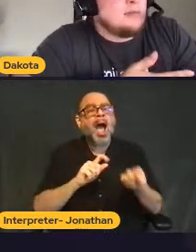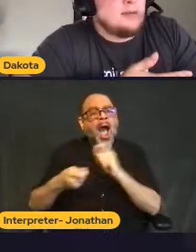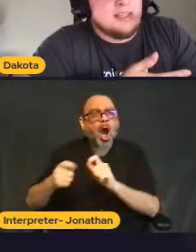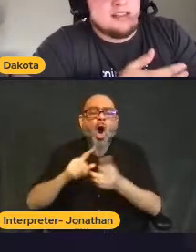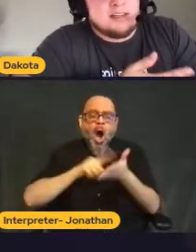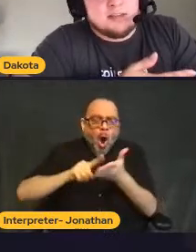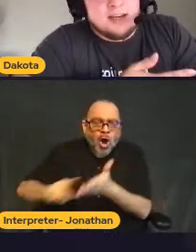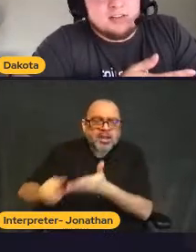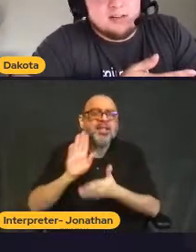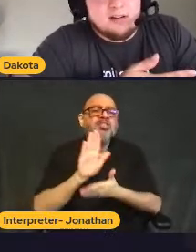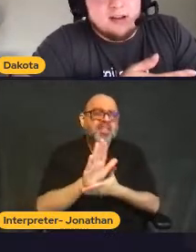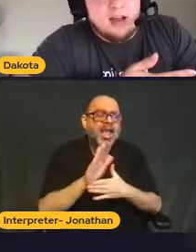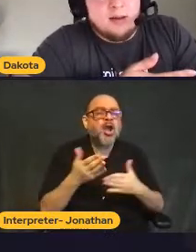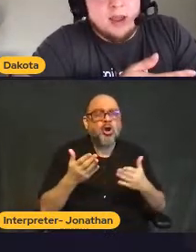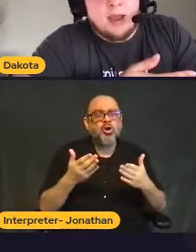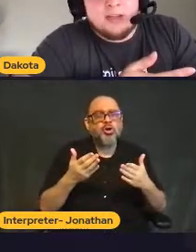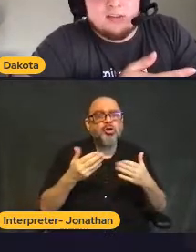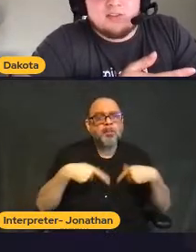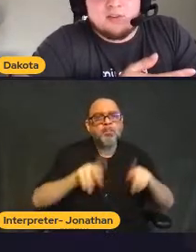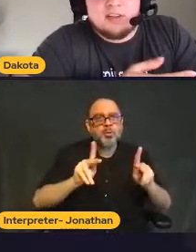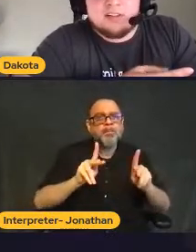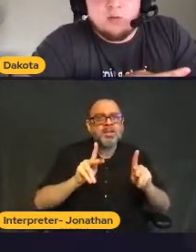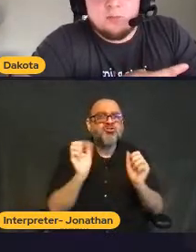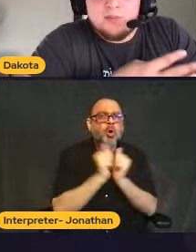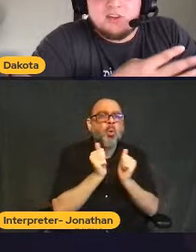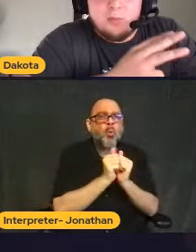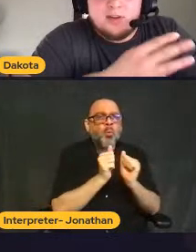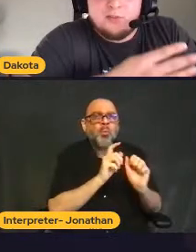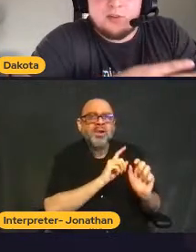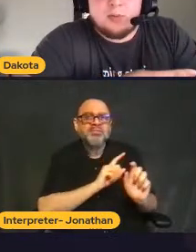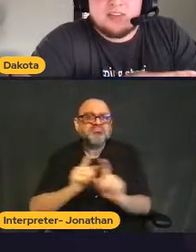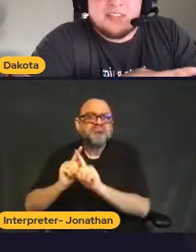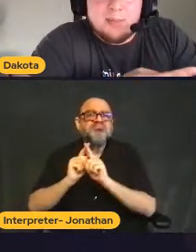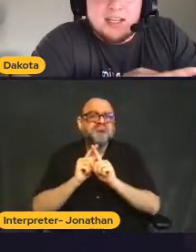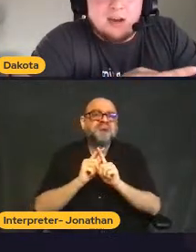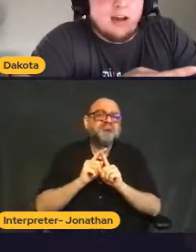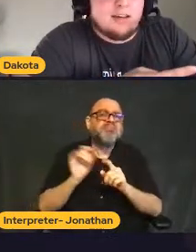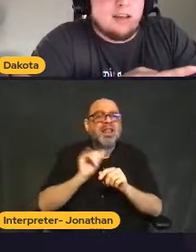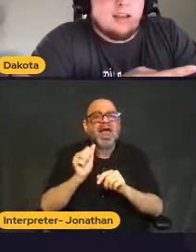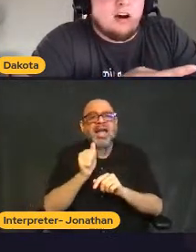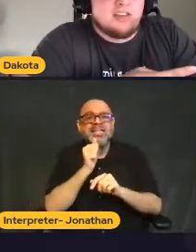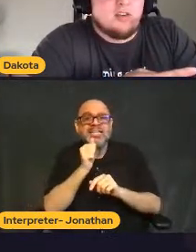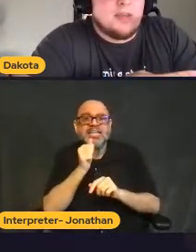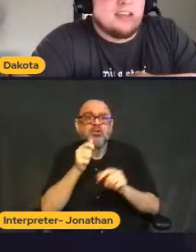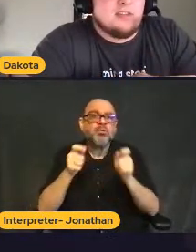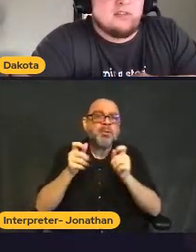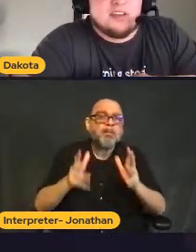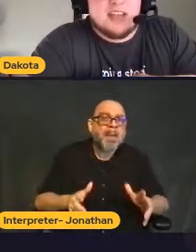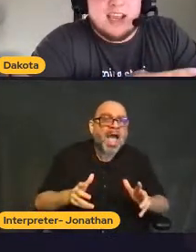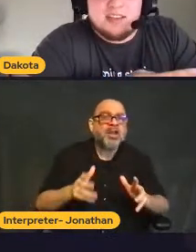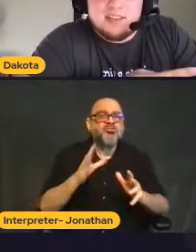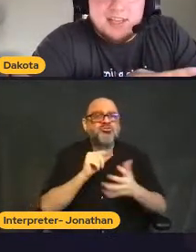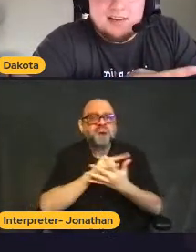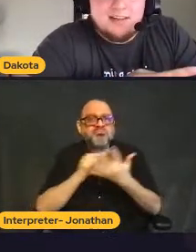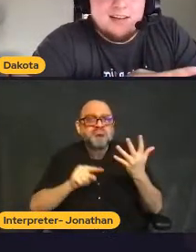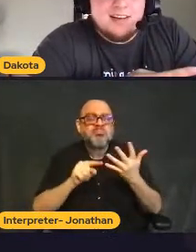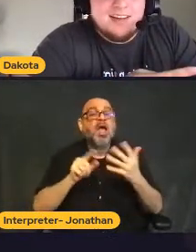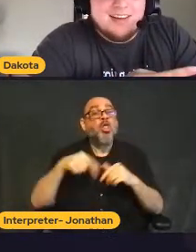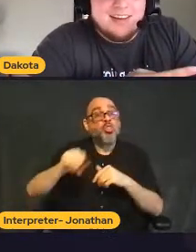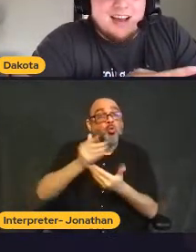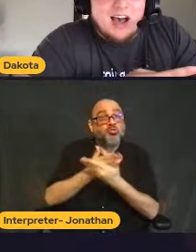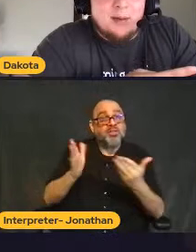S3, DynamoDB, and Secrets Manager. I picked those 3 to scope it for the purpose of a 10-minute talk, and also because those are things that access